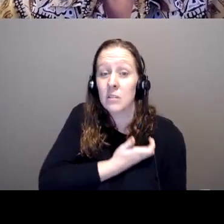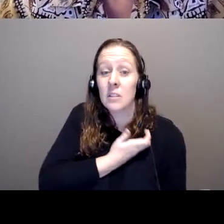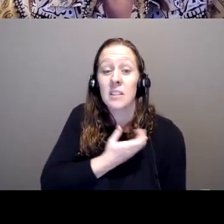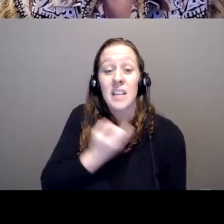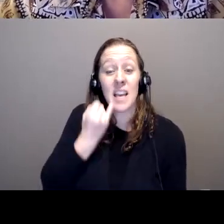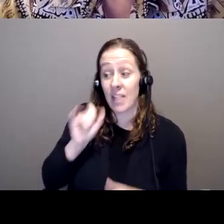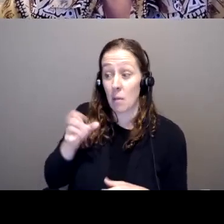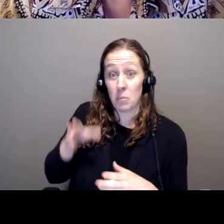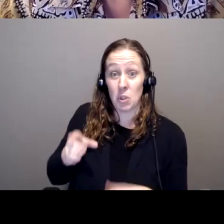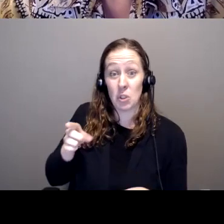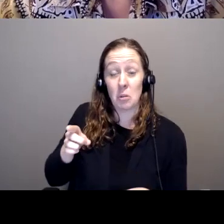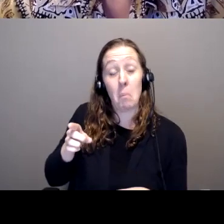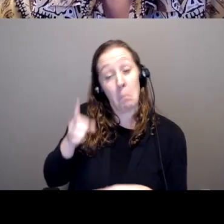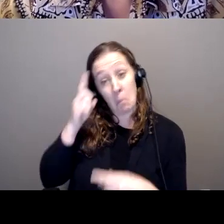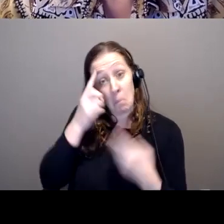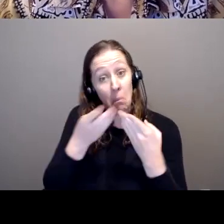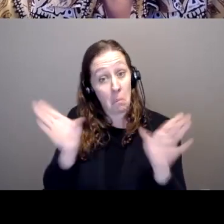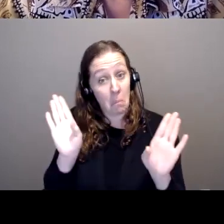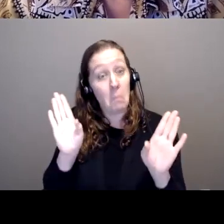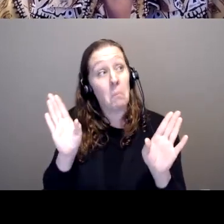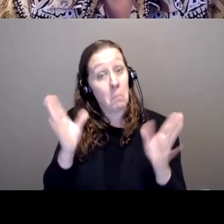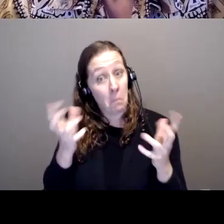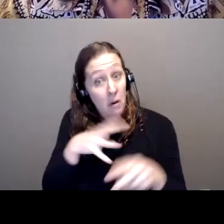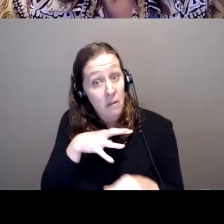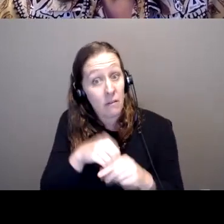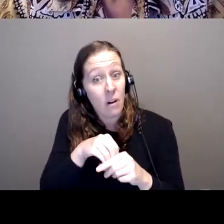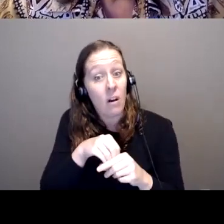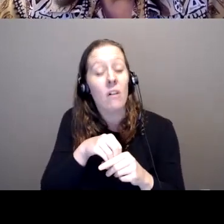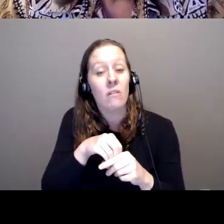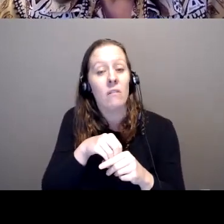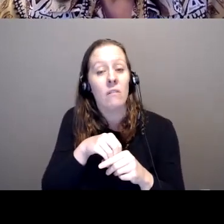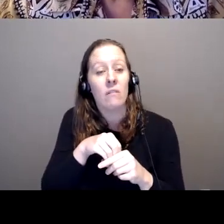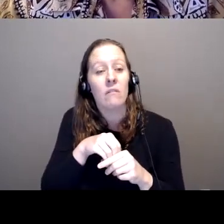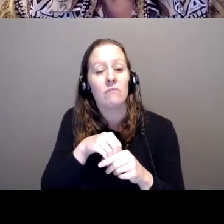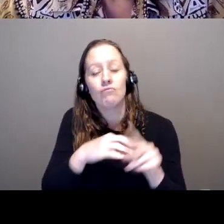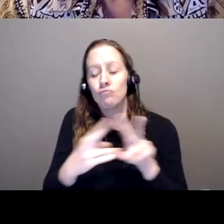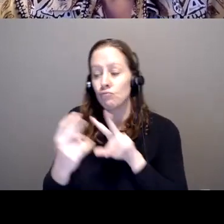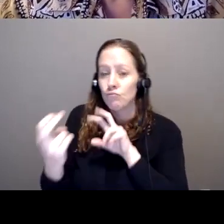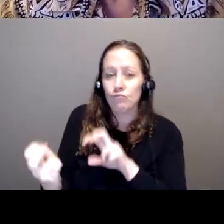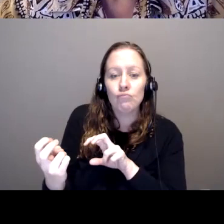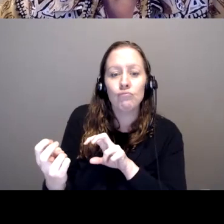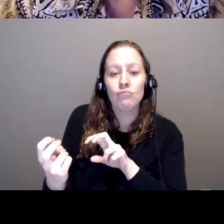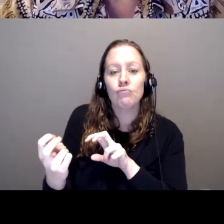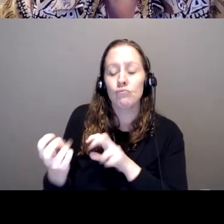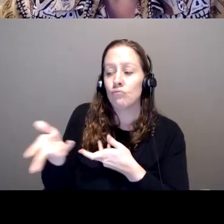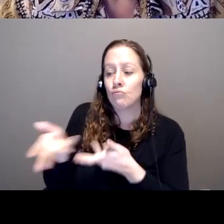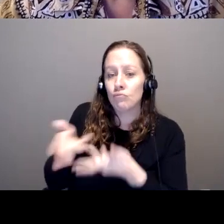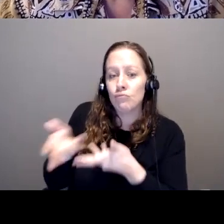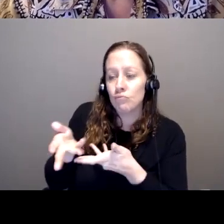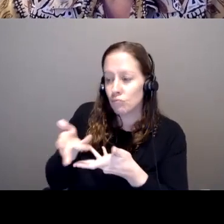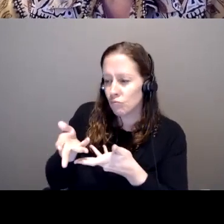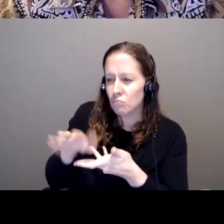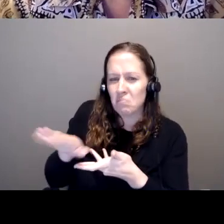older adult is open to it, we could to share some time with them, talking to them about what they